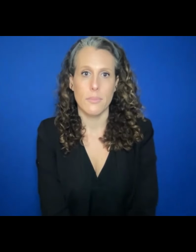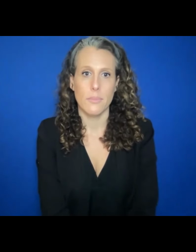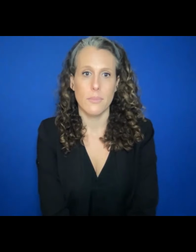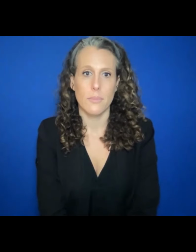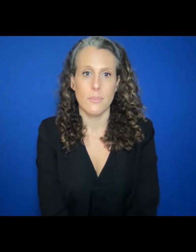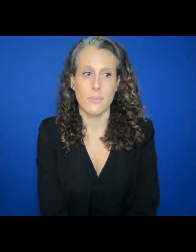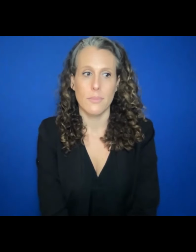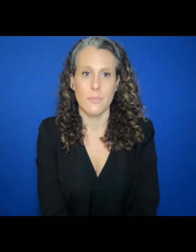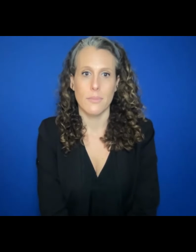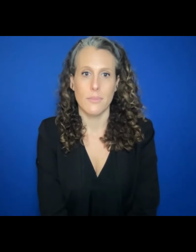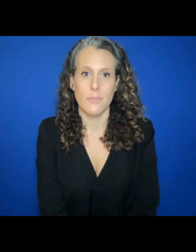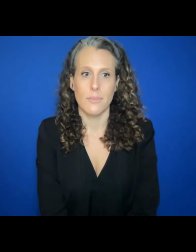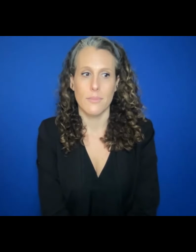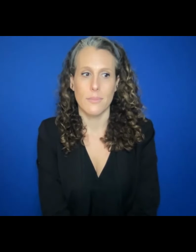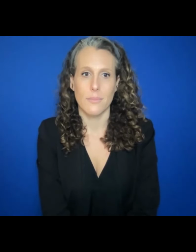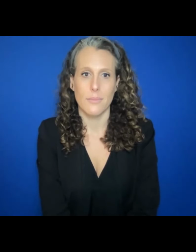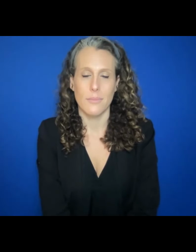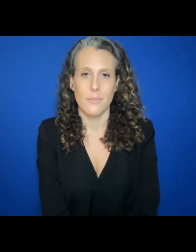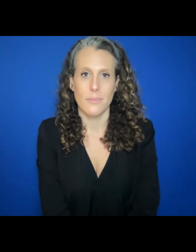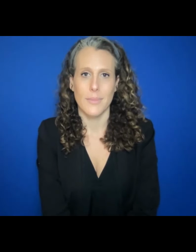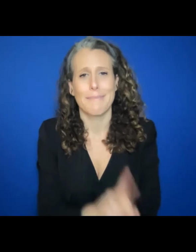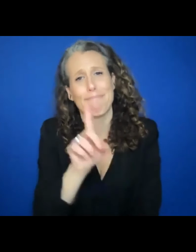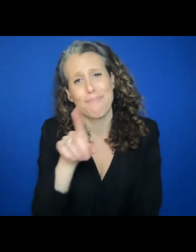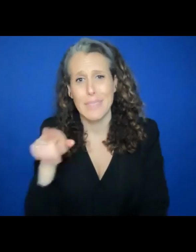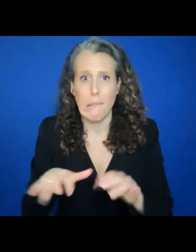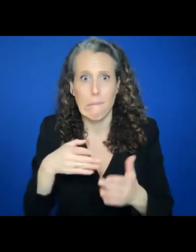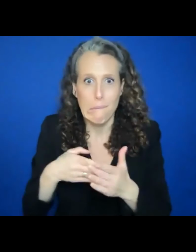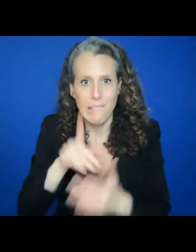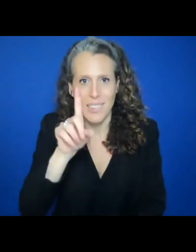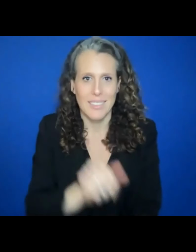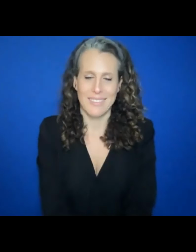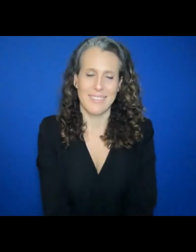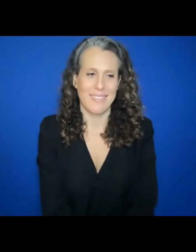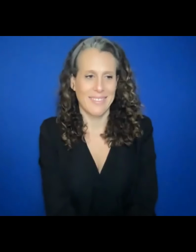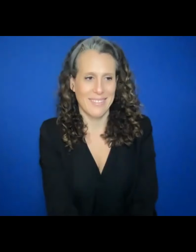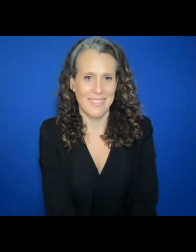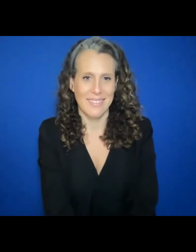Yep. I'm in problems. 1 second.